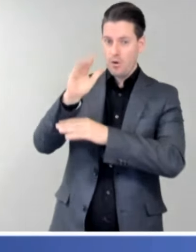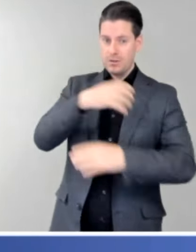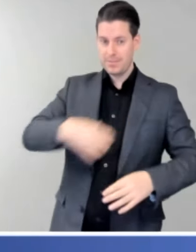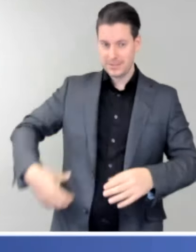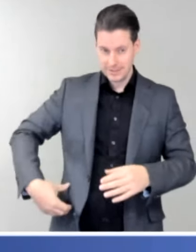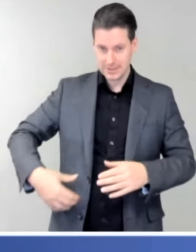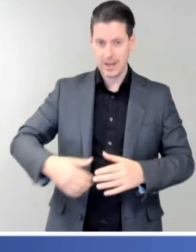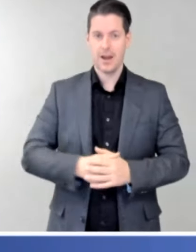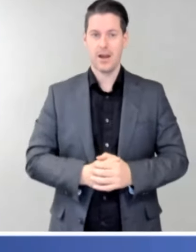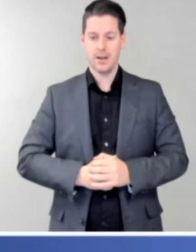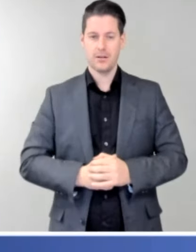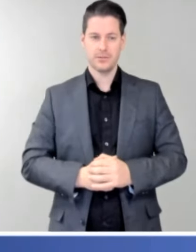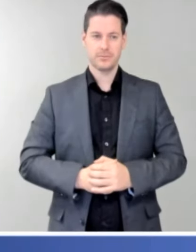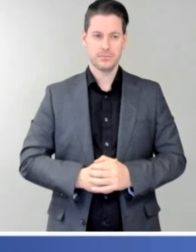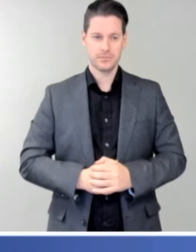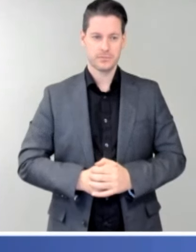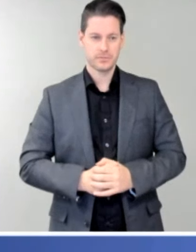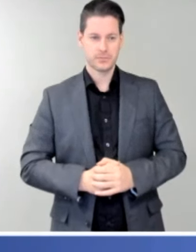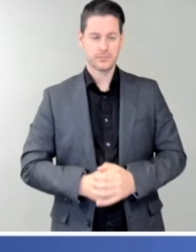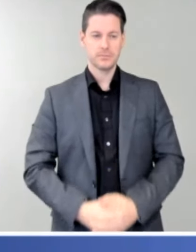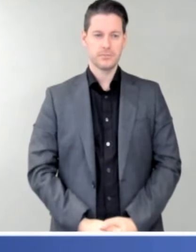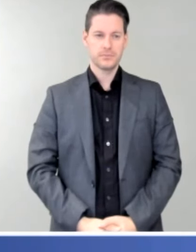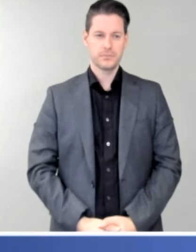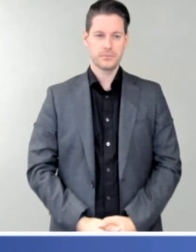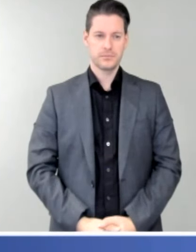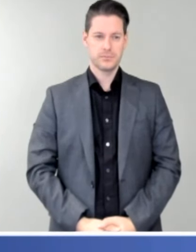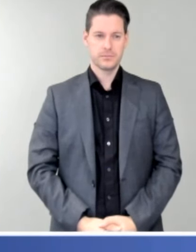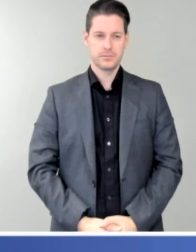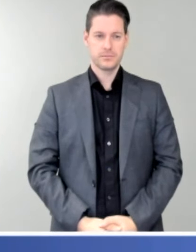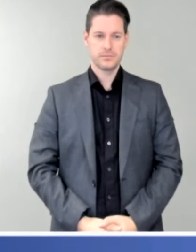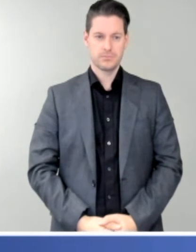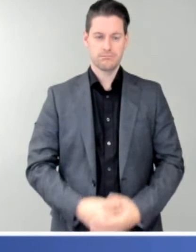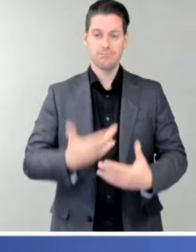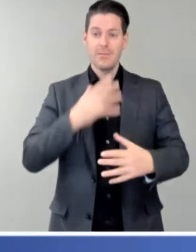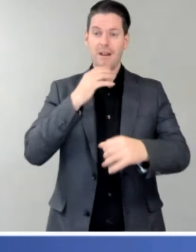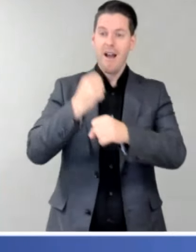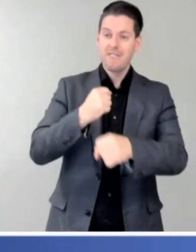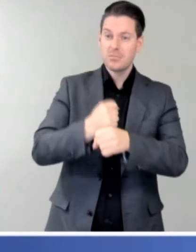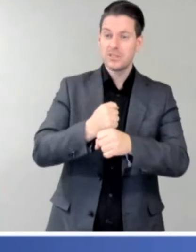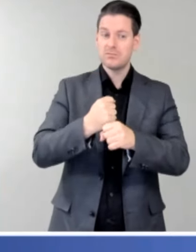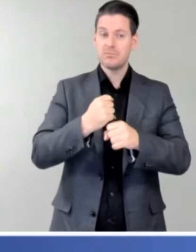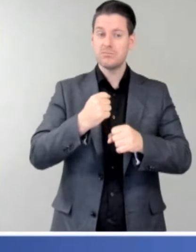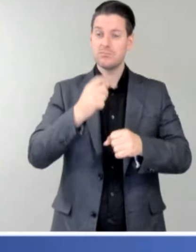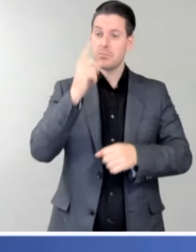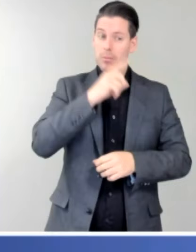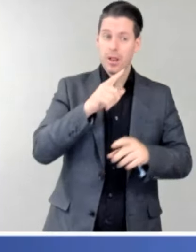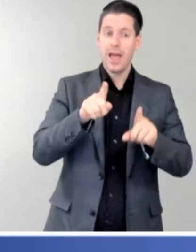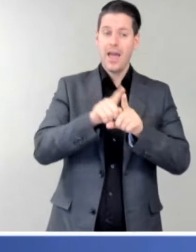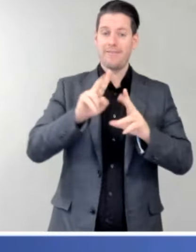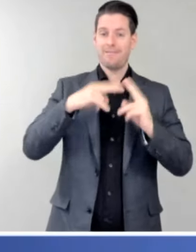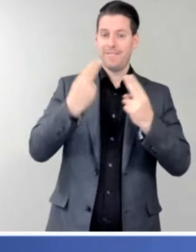will both be delivering remarks. We're also joined by government officials, including the Family Investigative Liaison